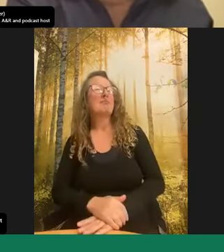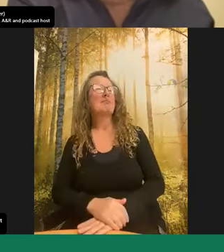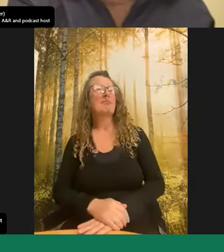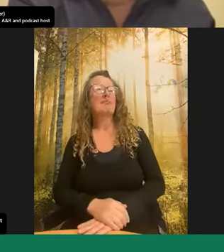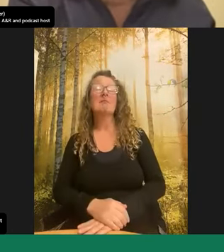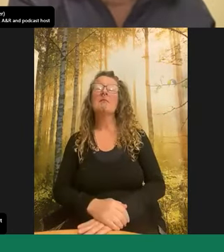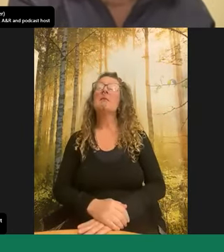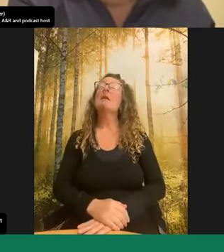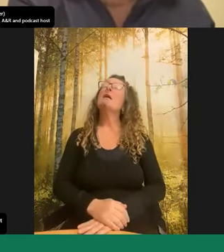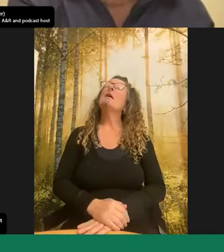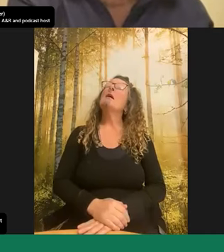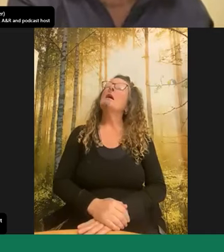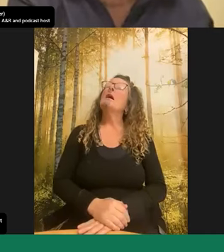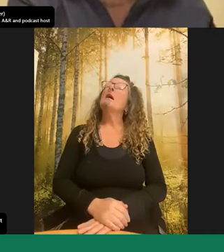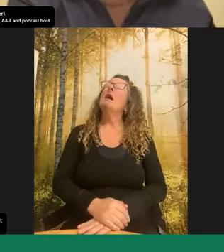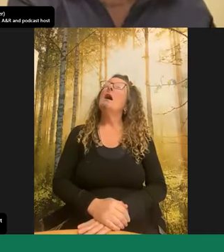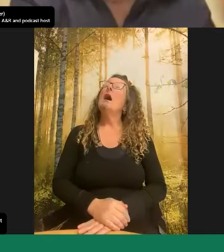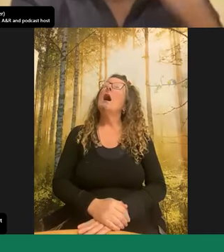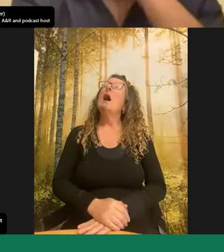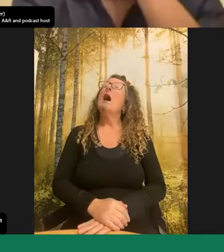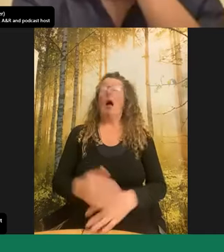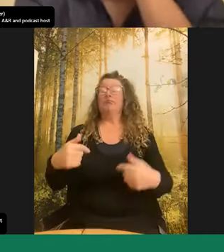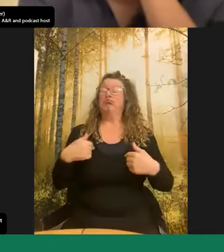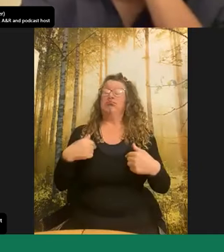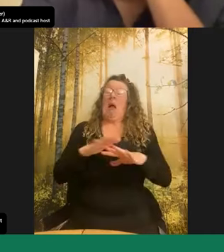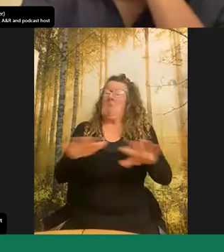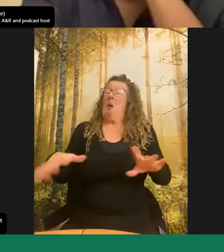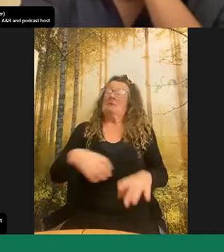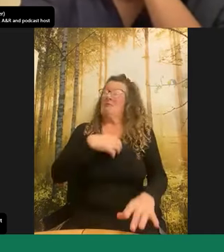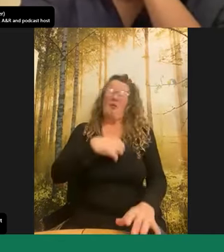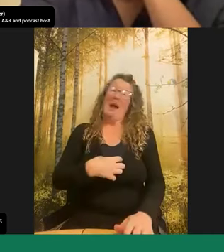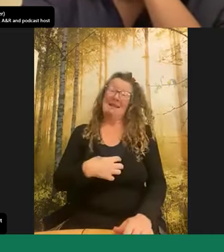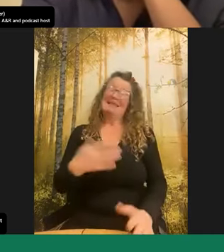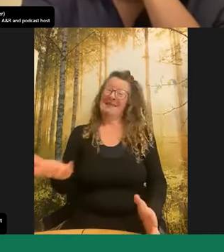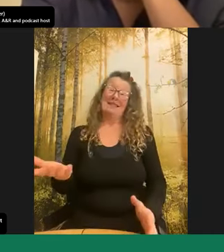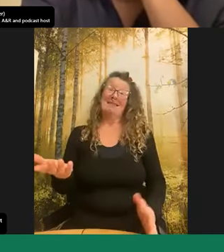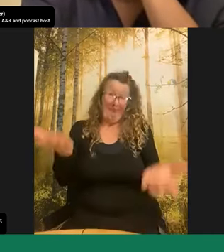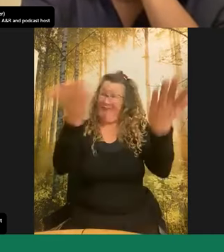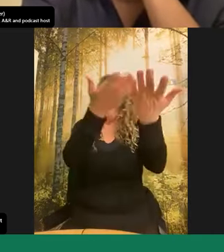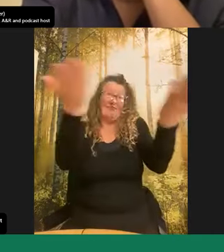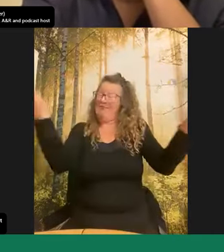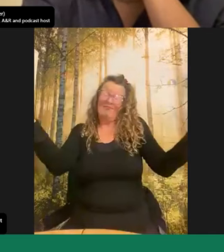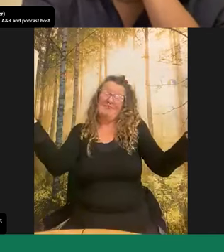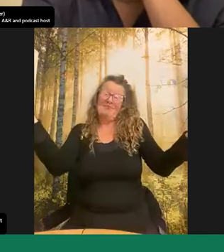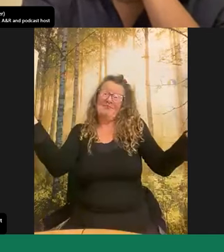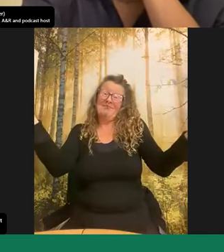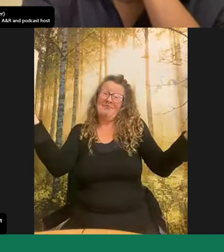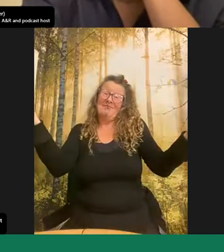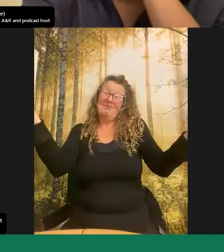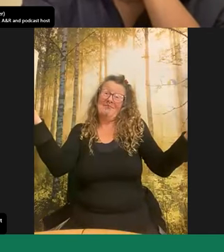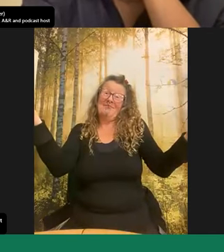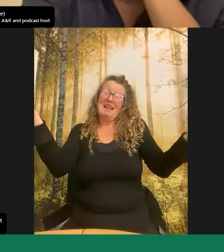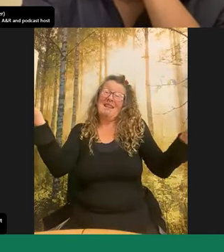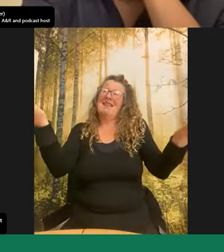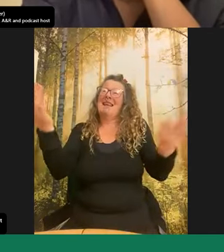Well, I'm not surprised. I mean, this is where we are. This is part of a whole sort of campaign